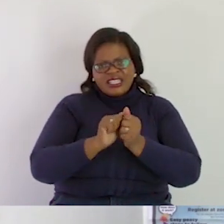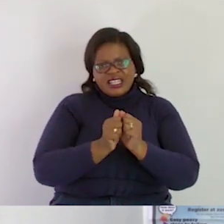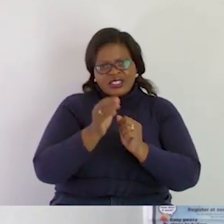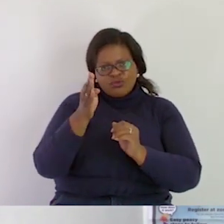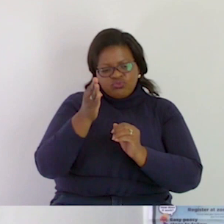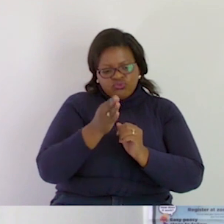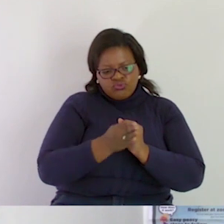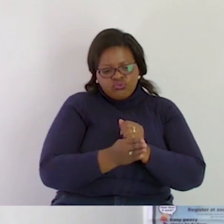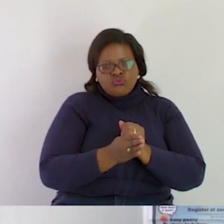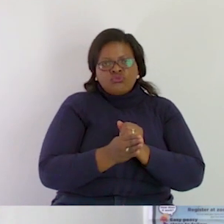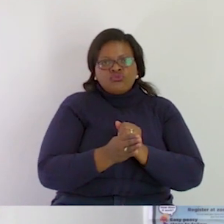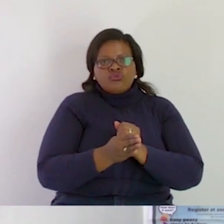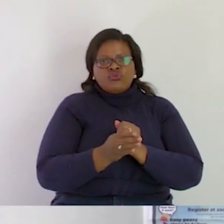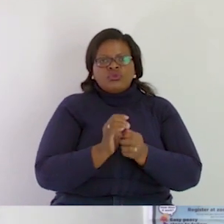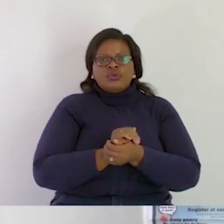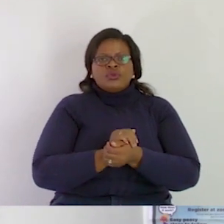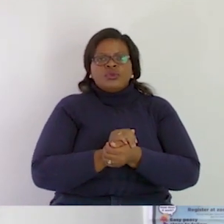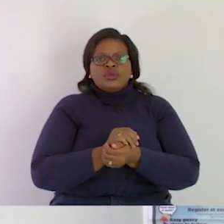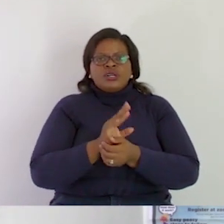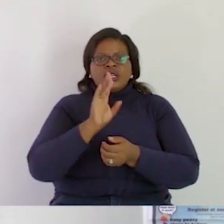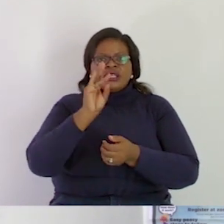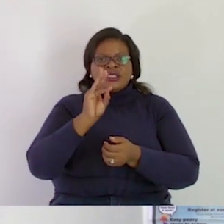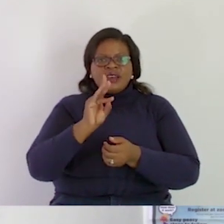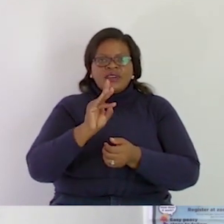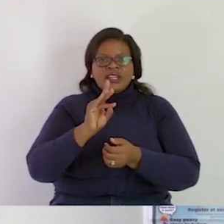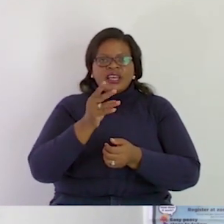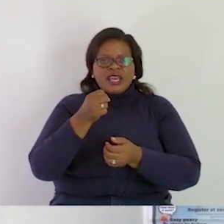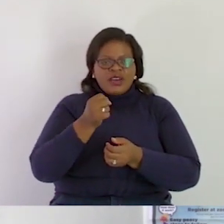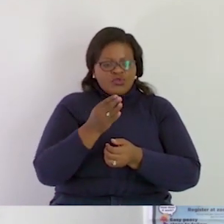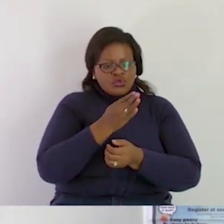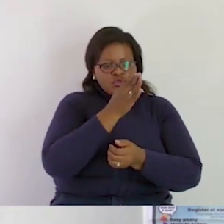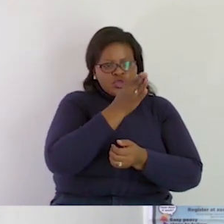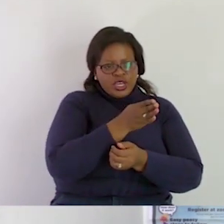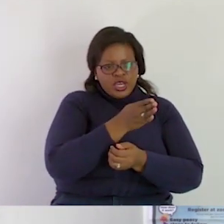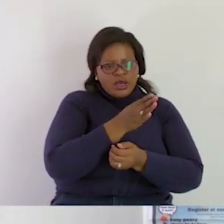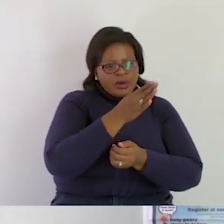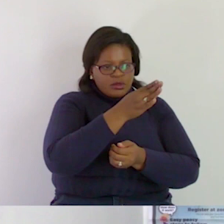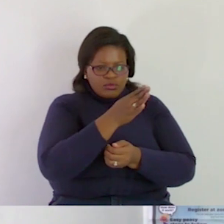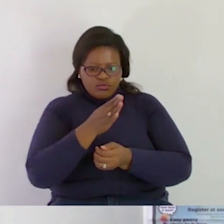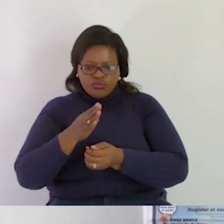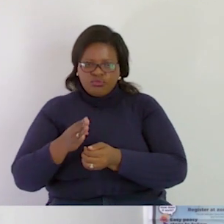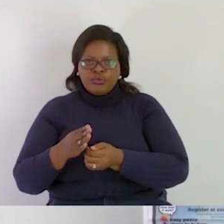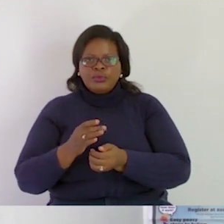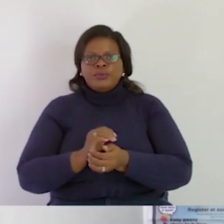8 is second. 7 was here, but you can see now 7 is here. So here and